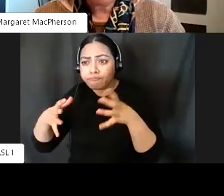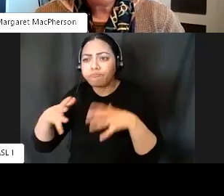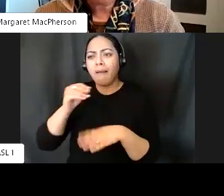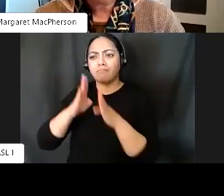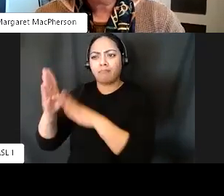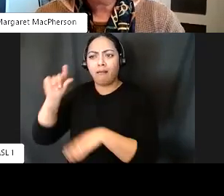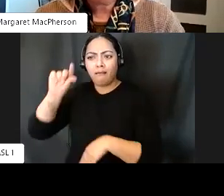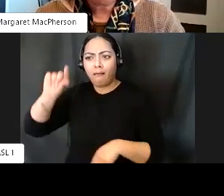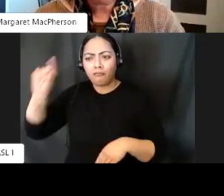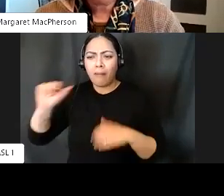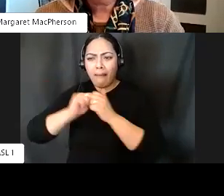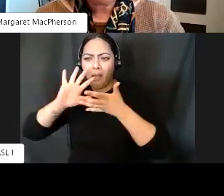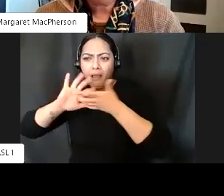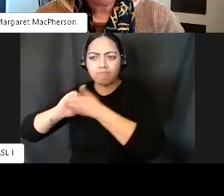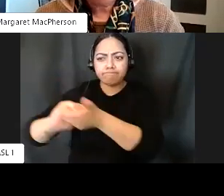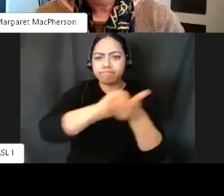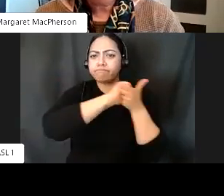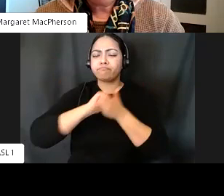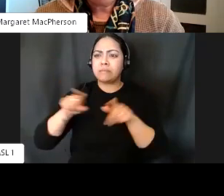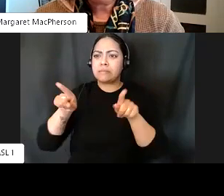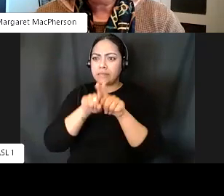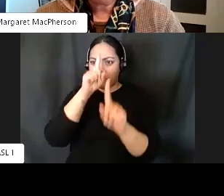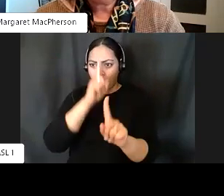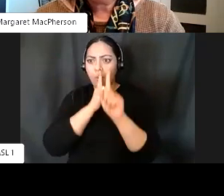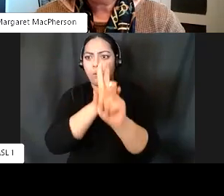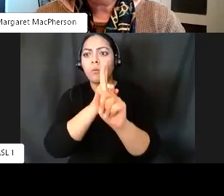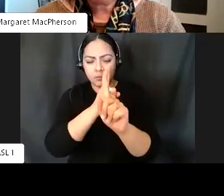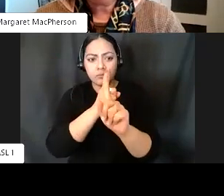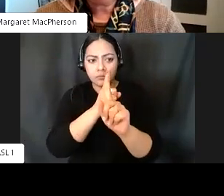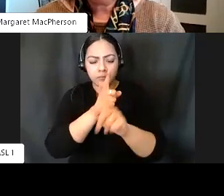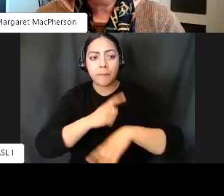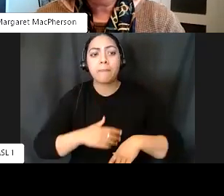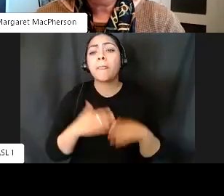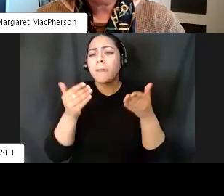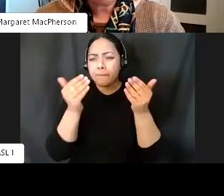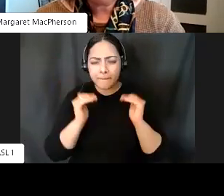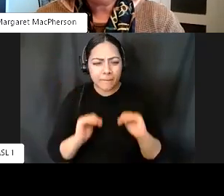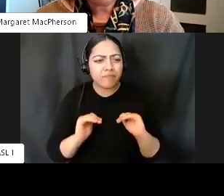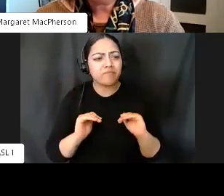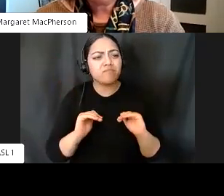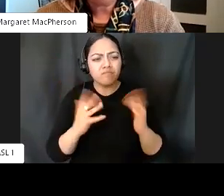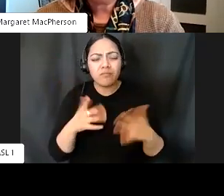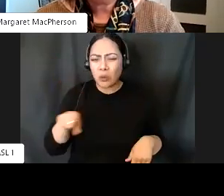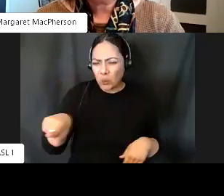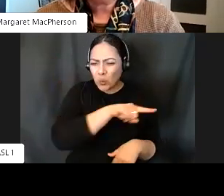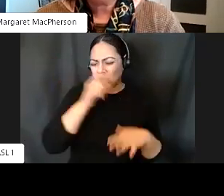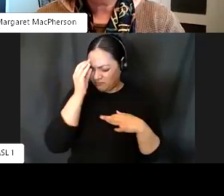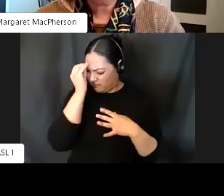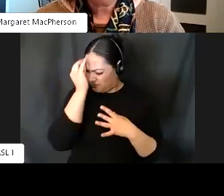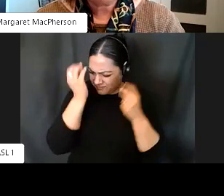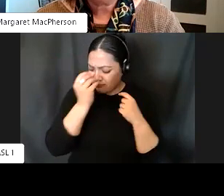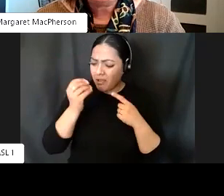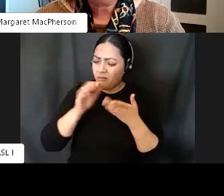Ultimately, for me, it comes down to asking yourself, what do you envision for yourself as you get older? And what are we hoping for